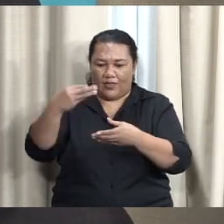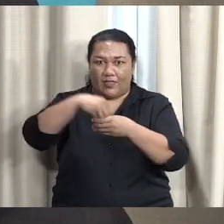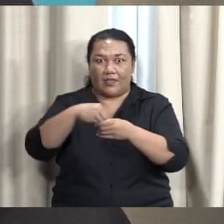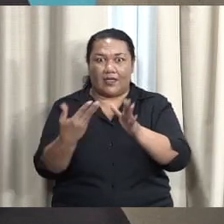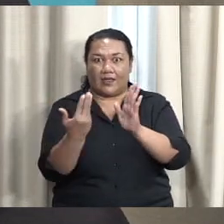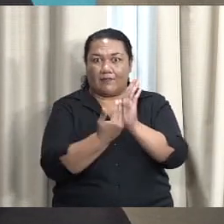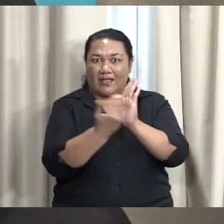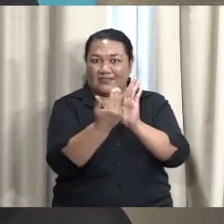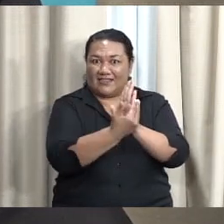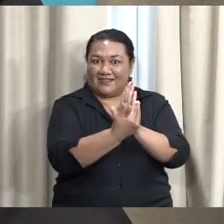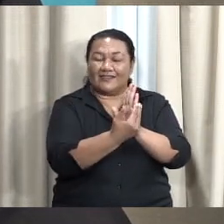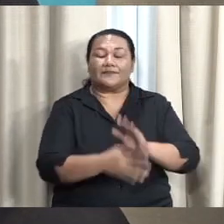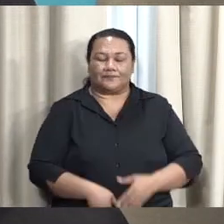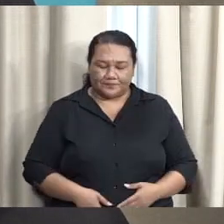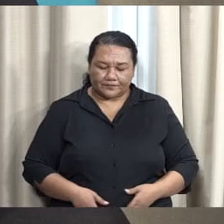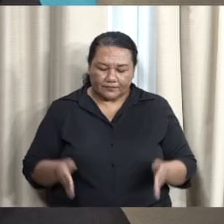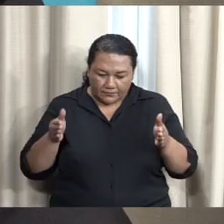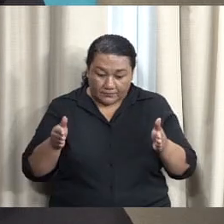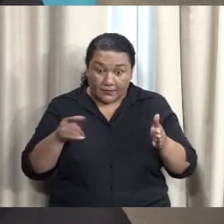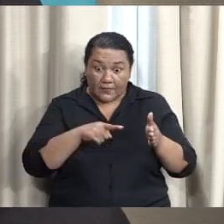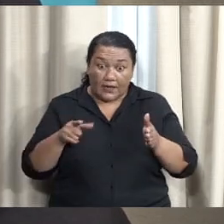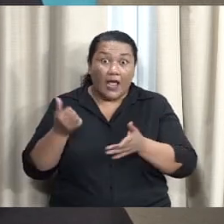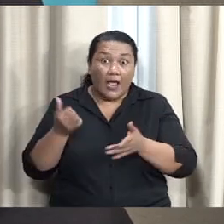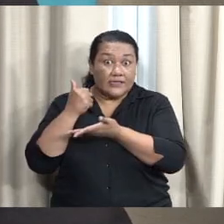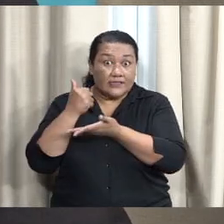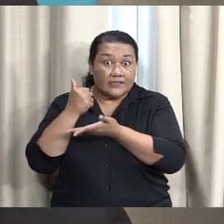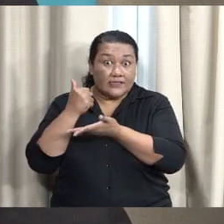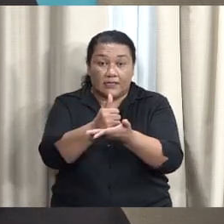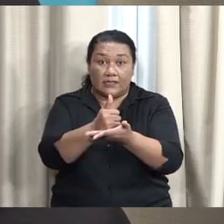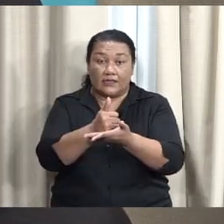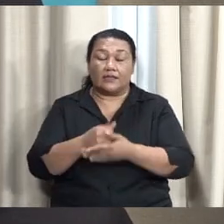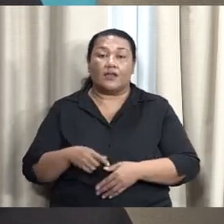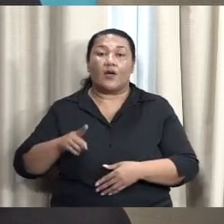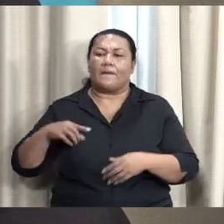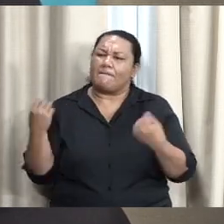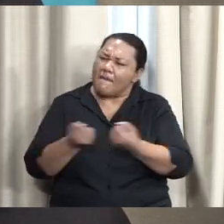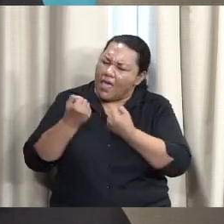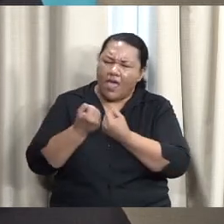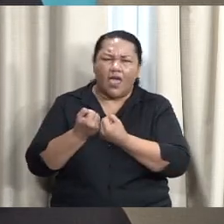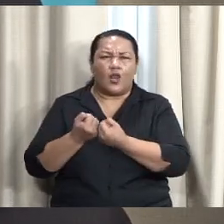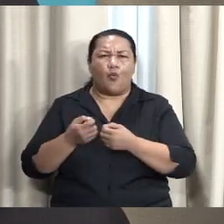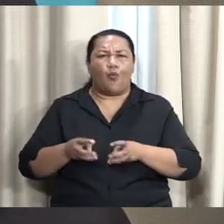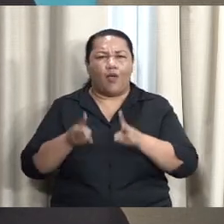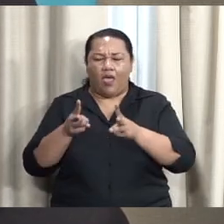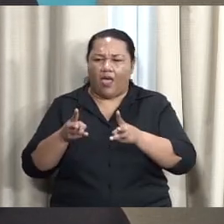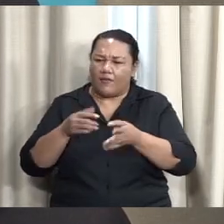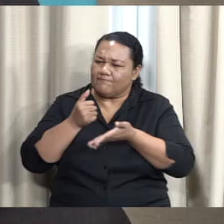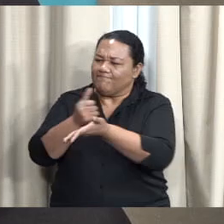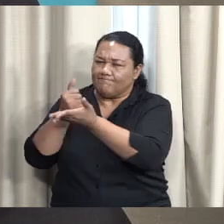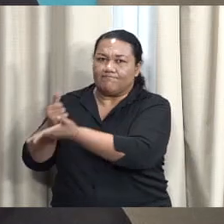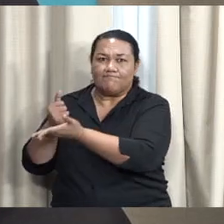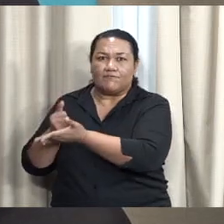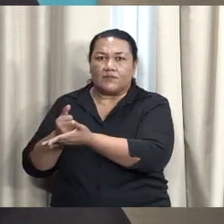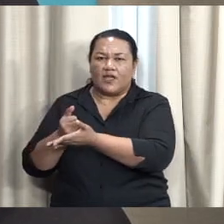It is our hope that this assistance will in many ways ease the way back to financial stability